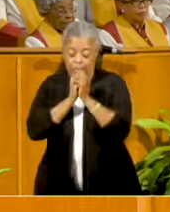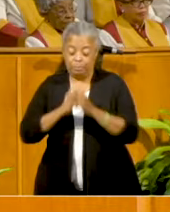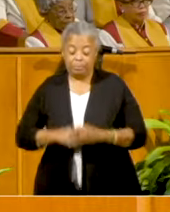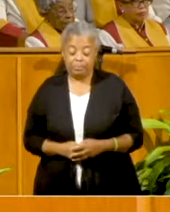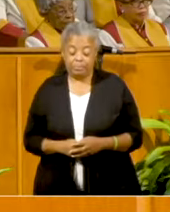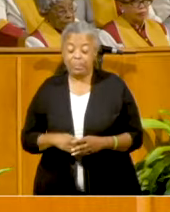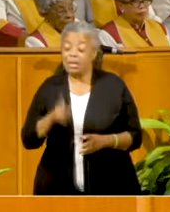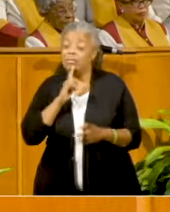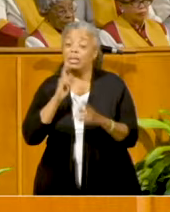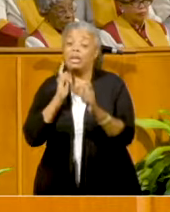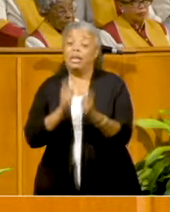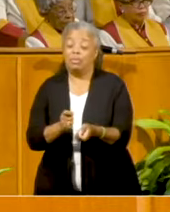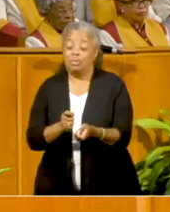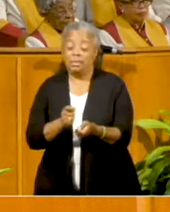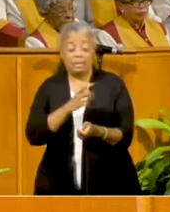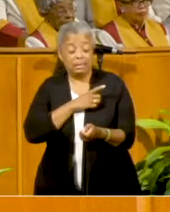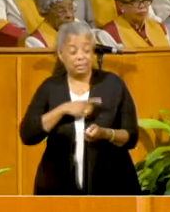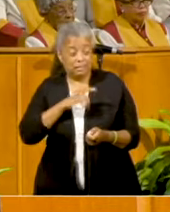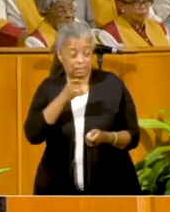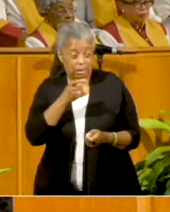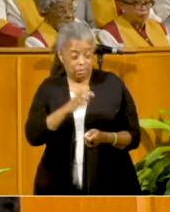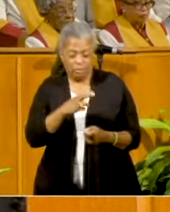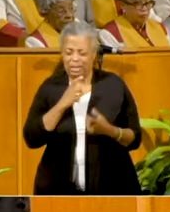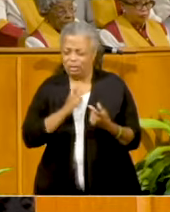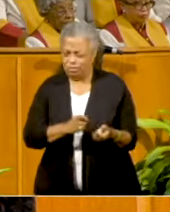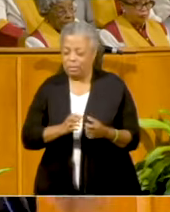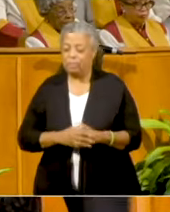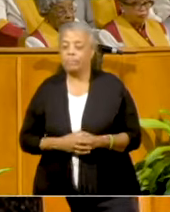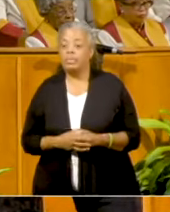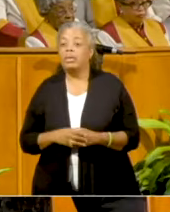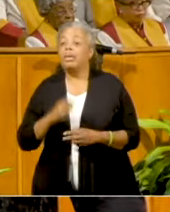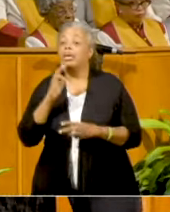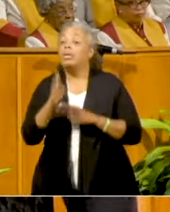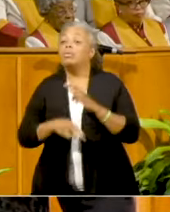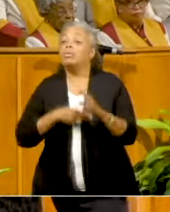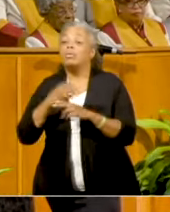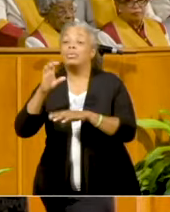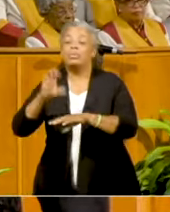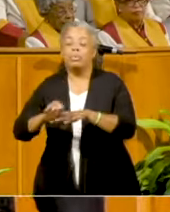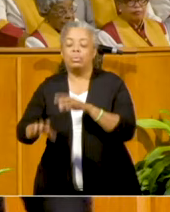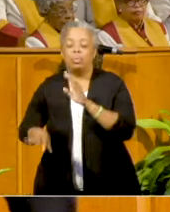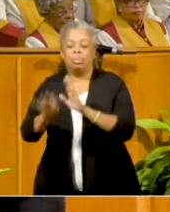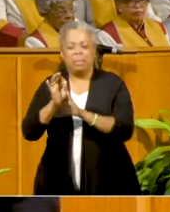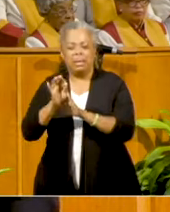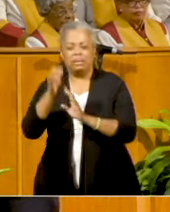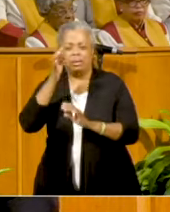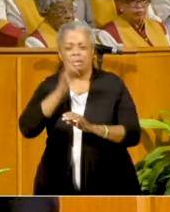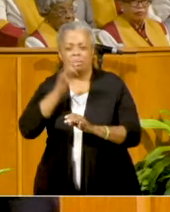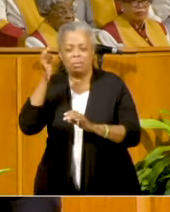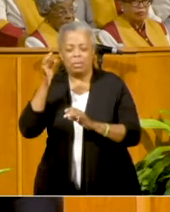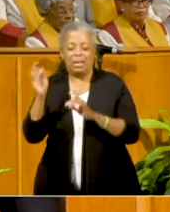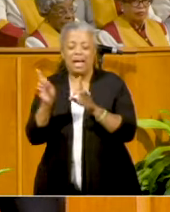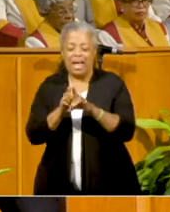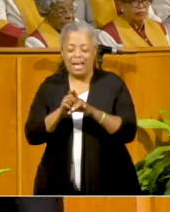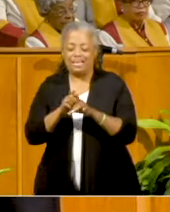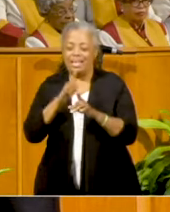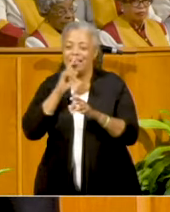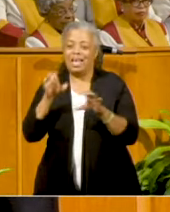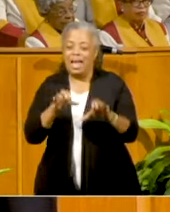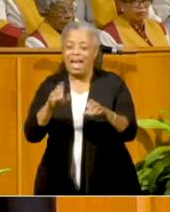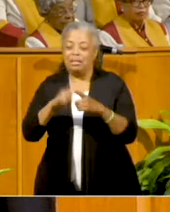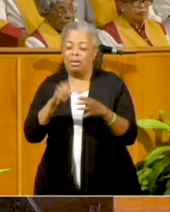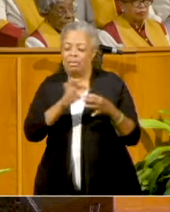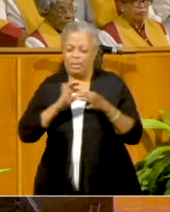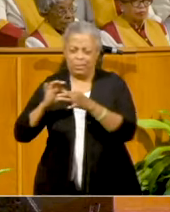It's interesting, Deacon Easter, that the universal church would choose communion as the act of